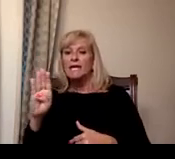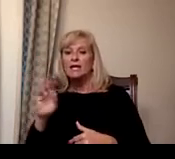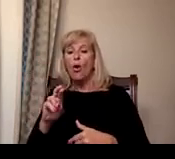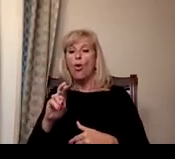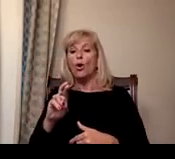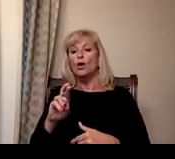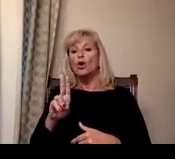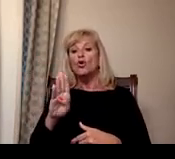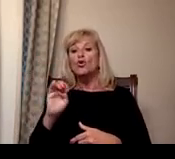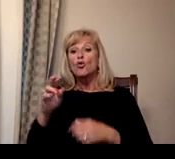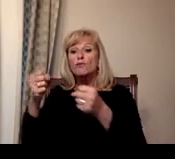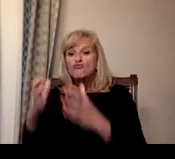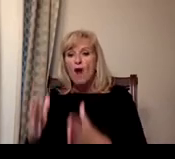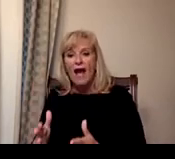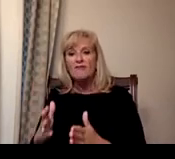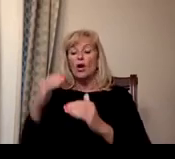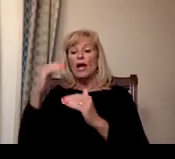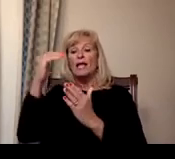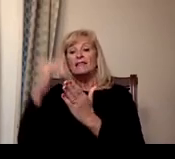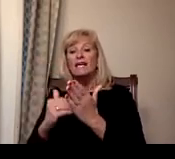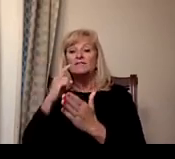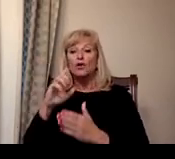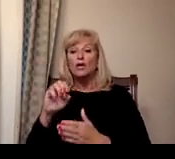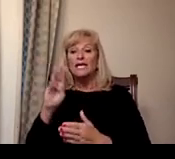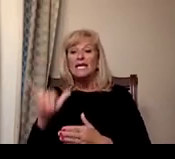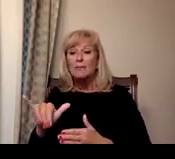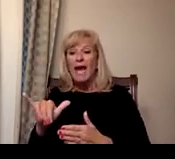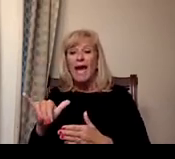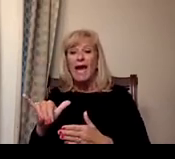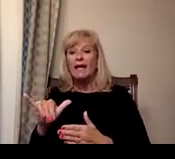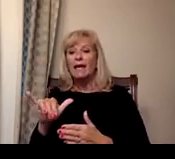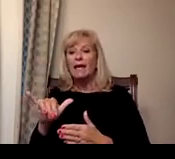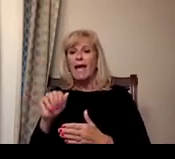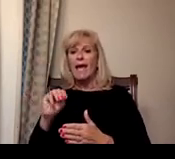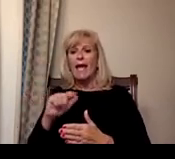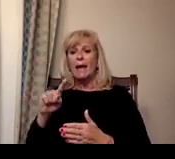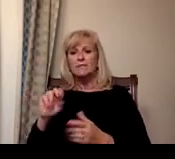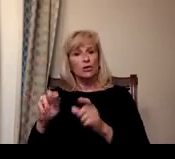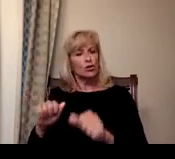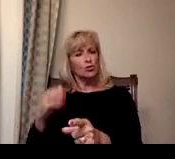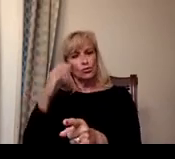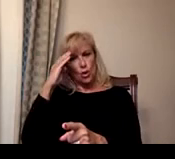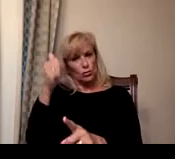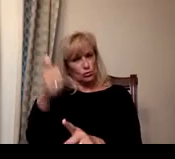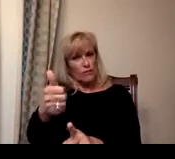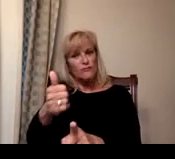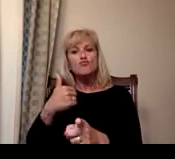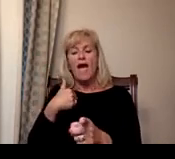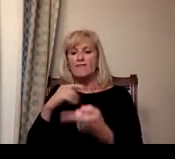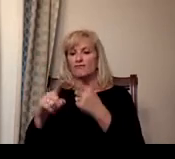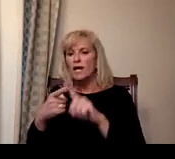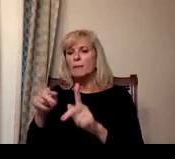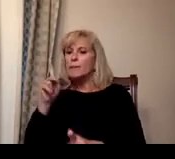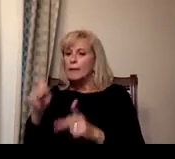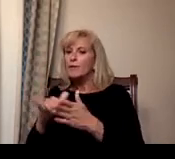on Amazon or eBay, and I'm sure each one of you can think of people in your own life that are already doing something on the side to bring